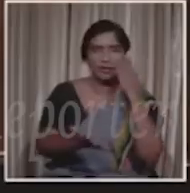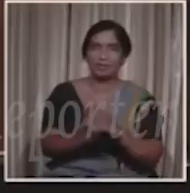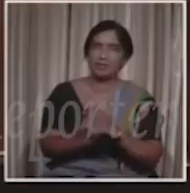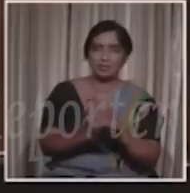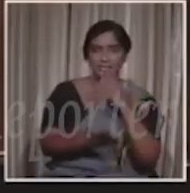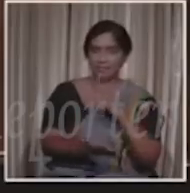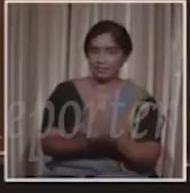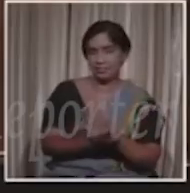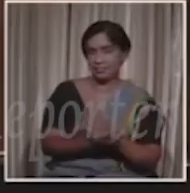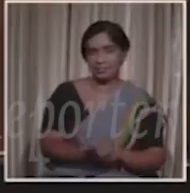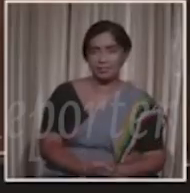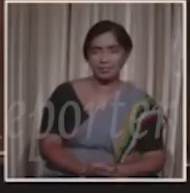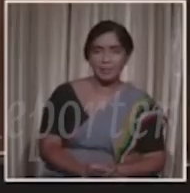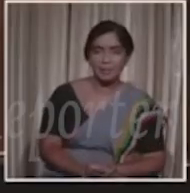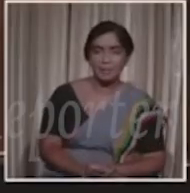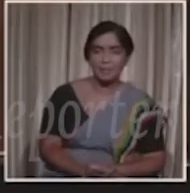now?